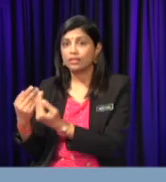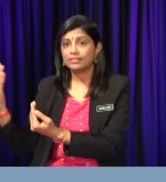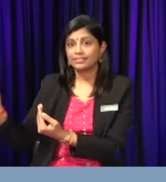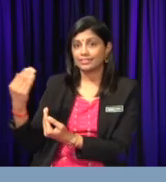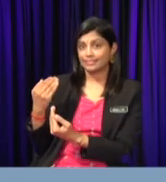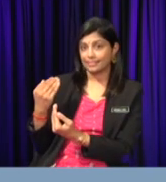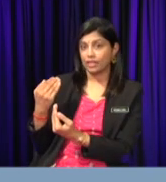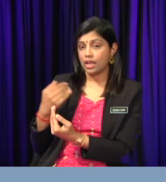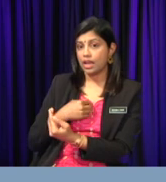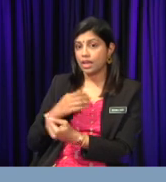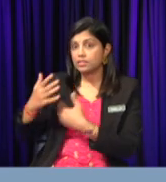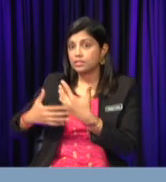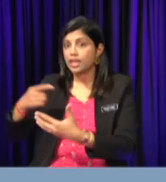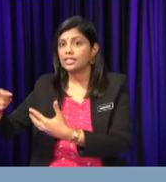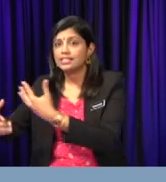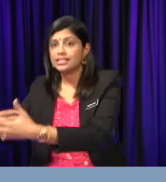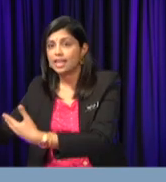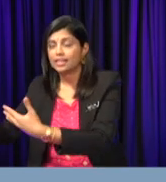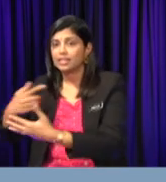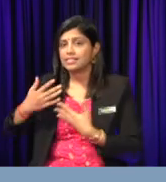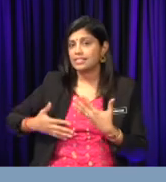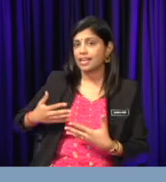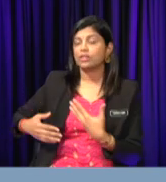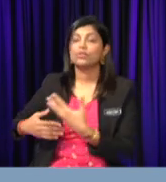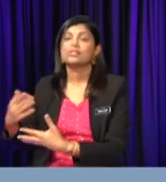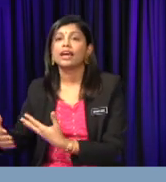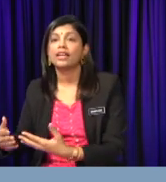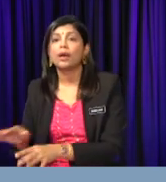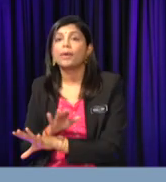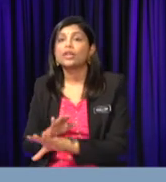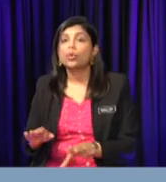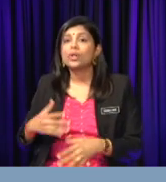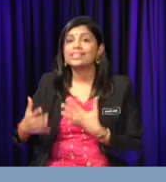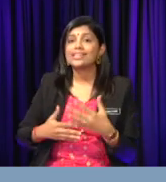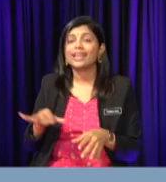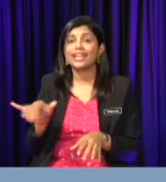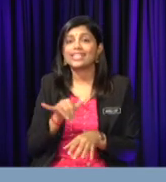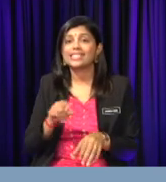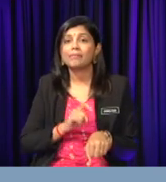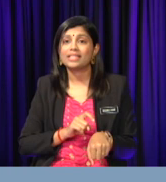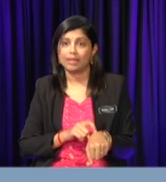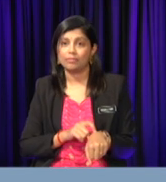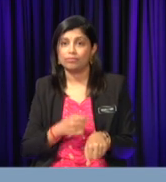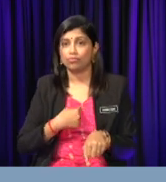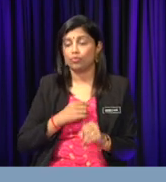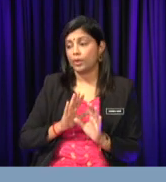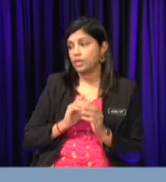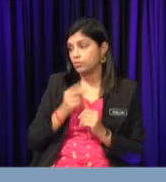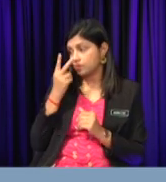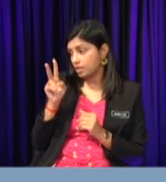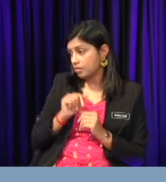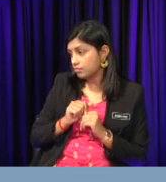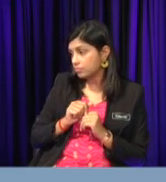same topic. Okay? Mm-hmm. All right? And you have to keep the interaction going for 2 minutes. Right.